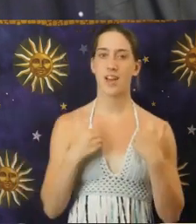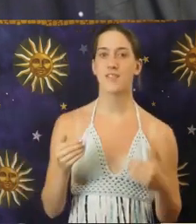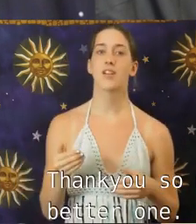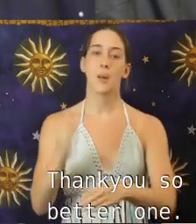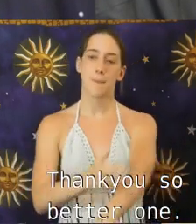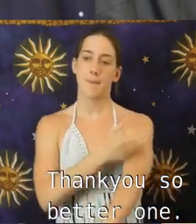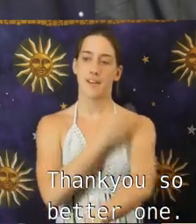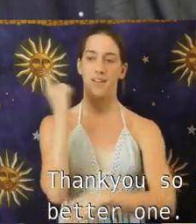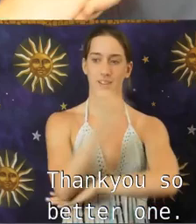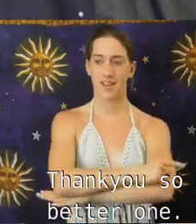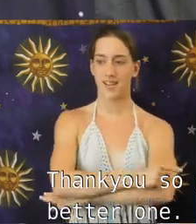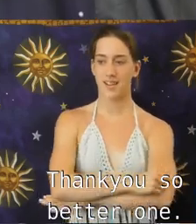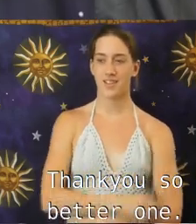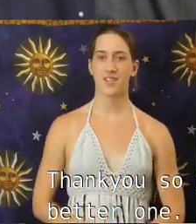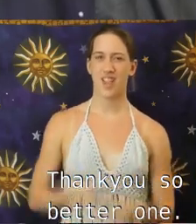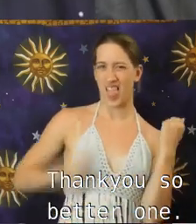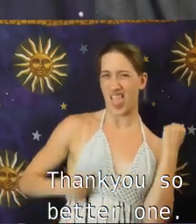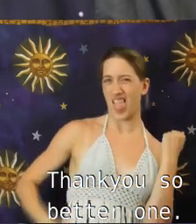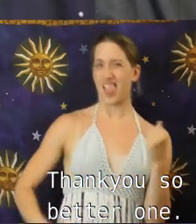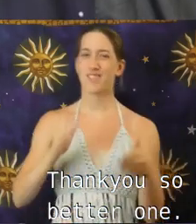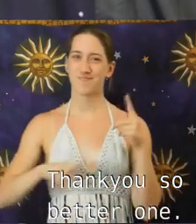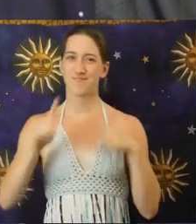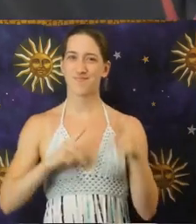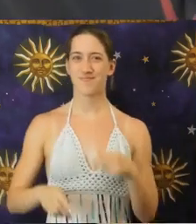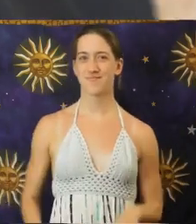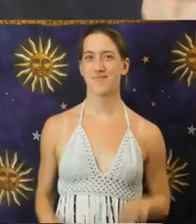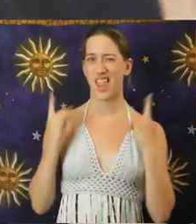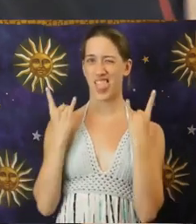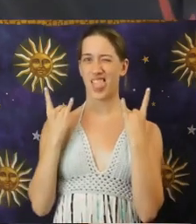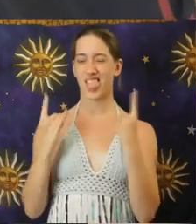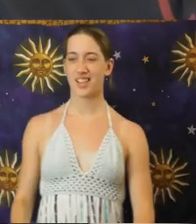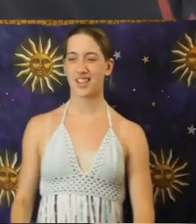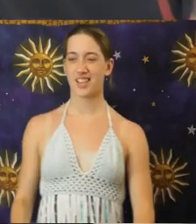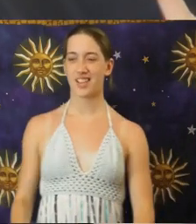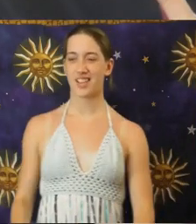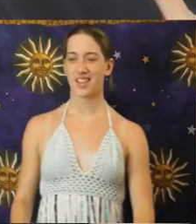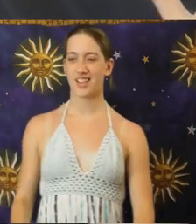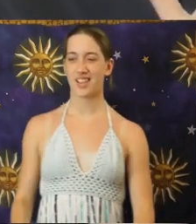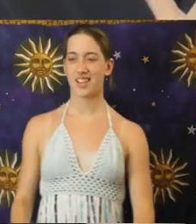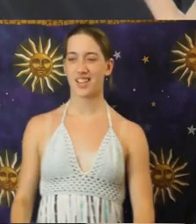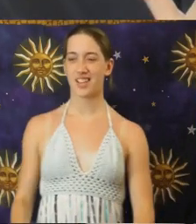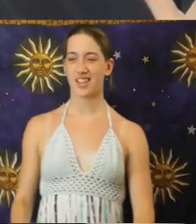video. Thank you so much for watching, and I hope you guys have a good day. All right. Rock on, guys.